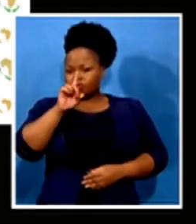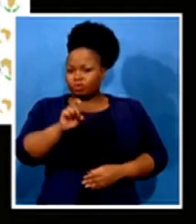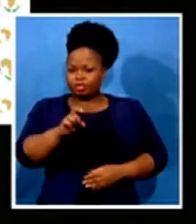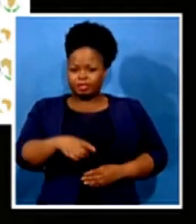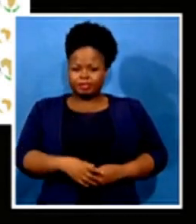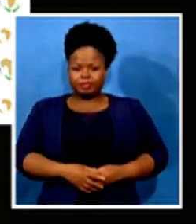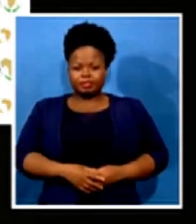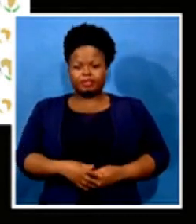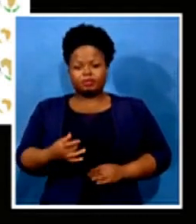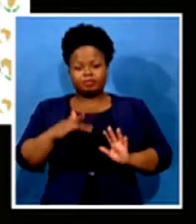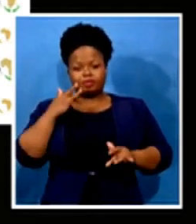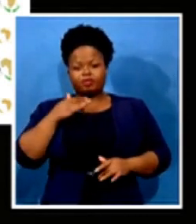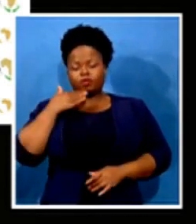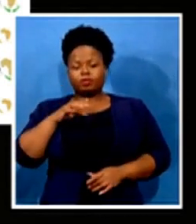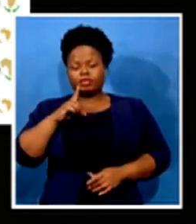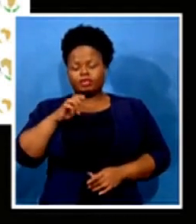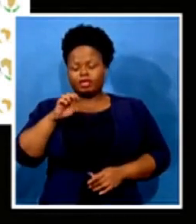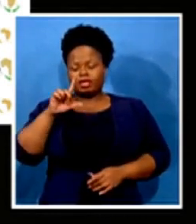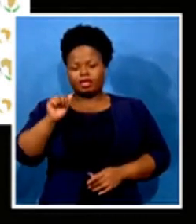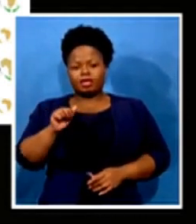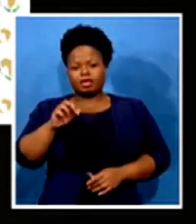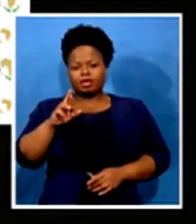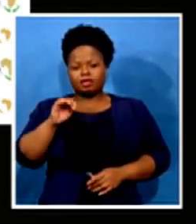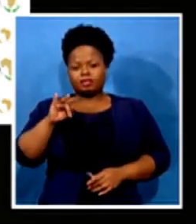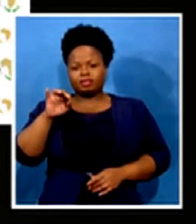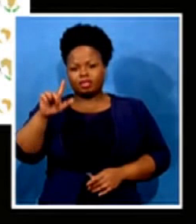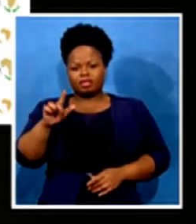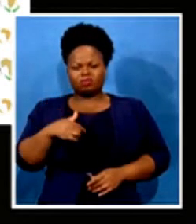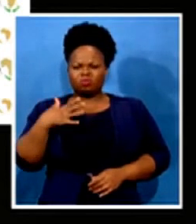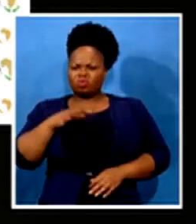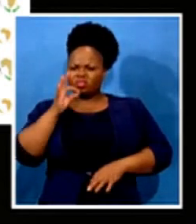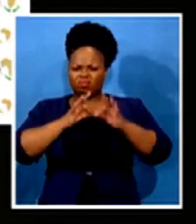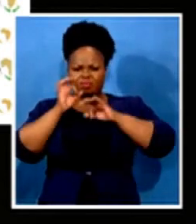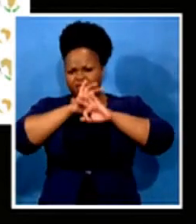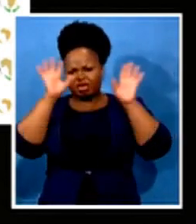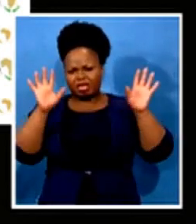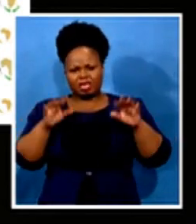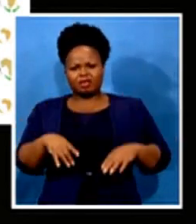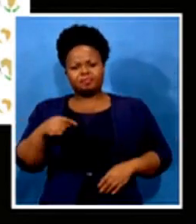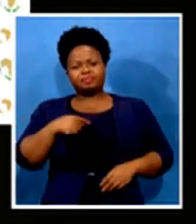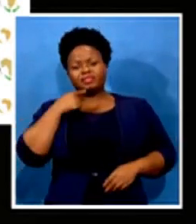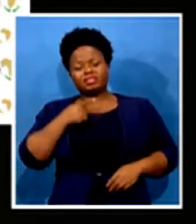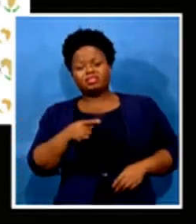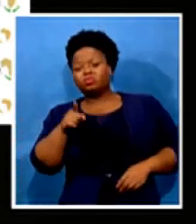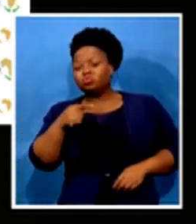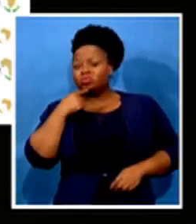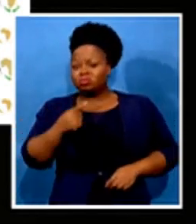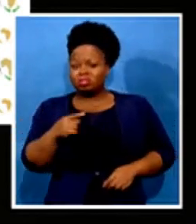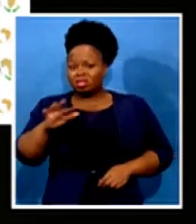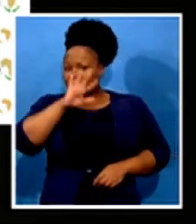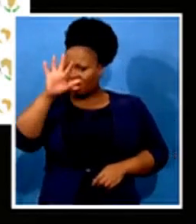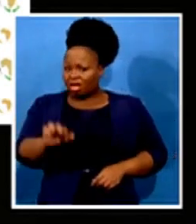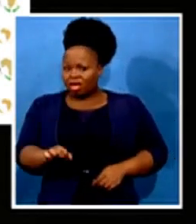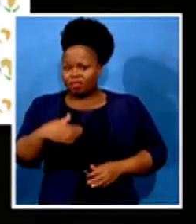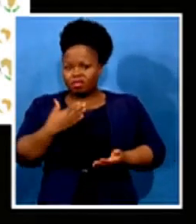Russell, and it's really a point of clarification, where she says, did you say that Africa could only get the vaccine by the